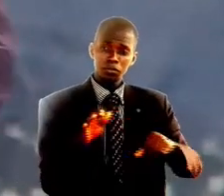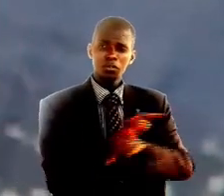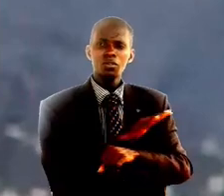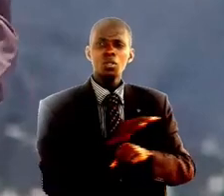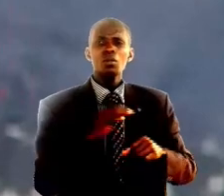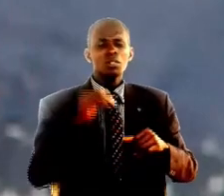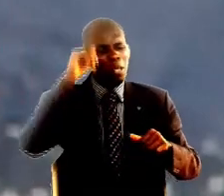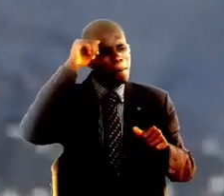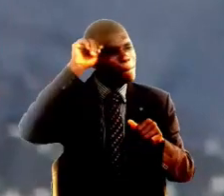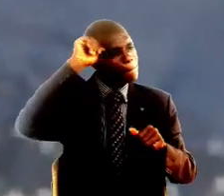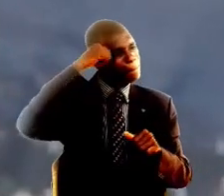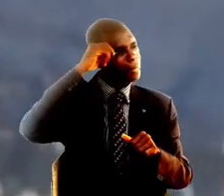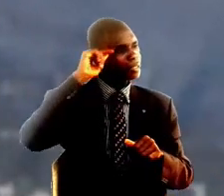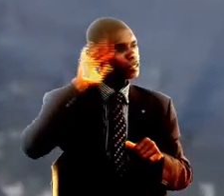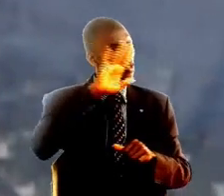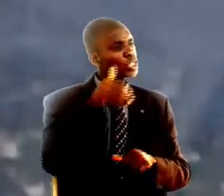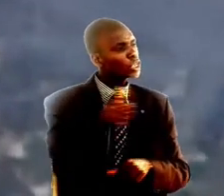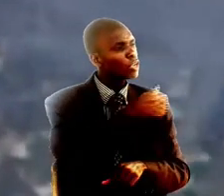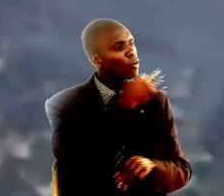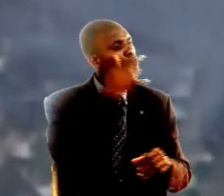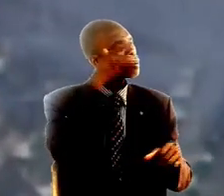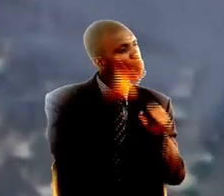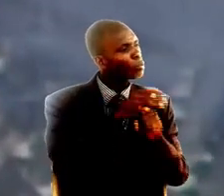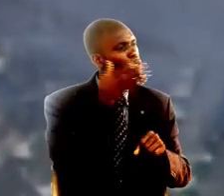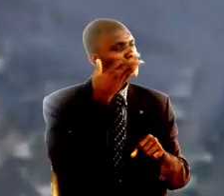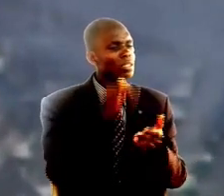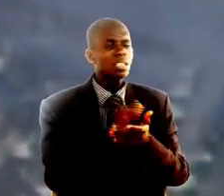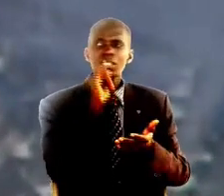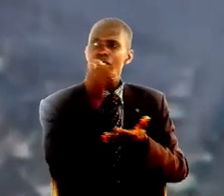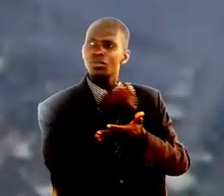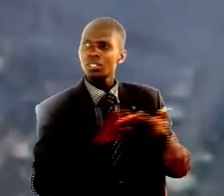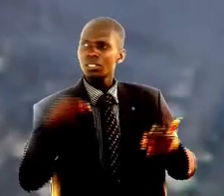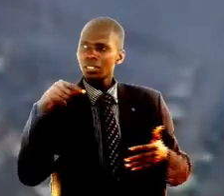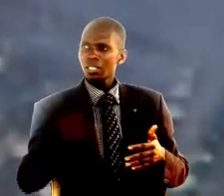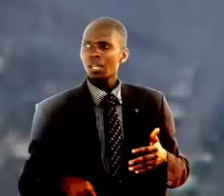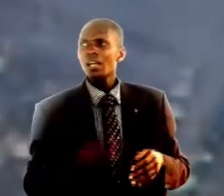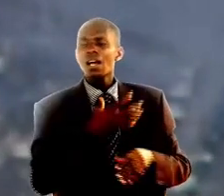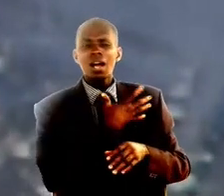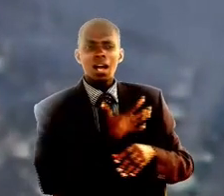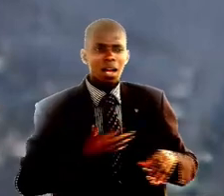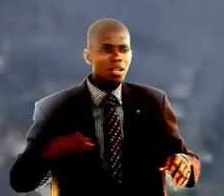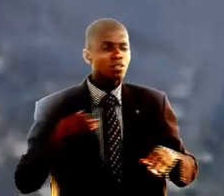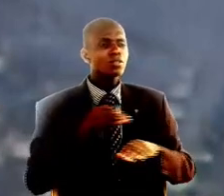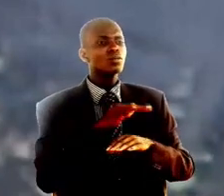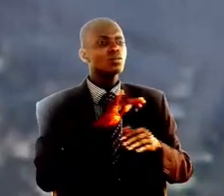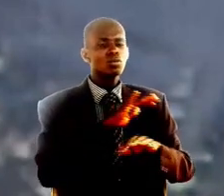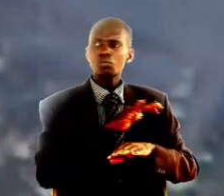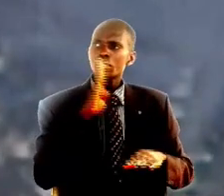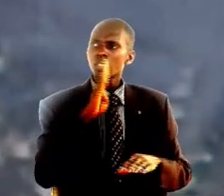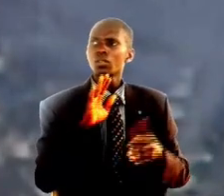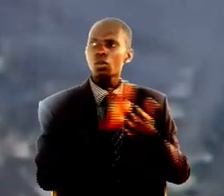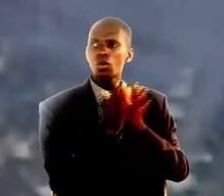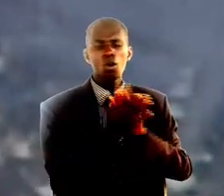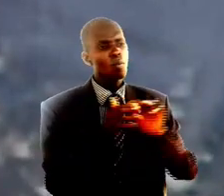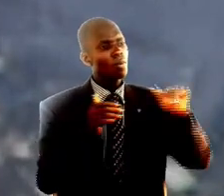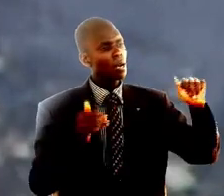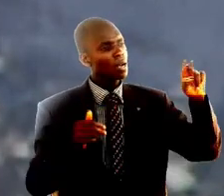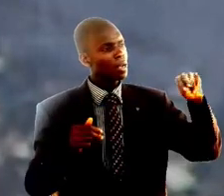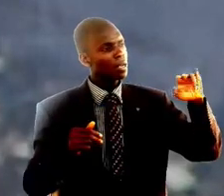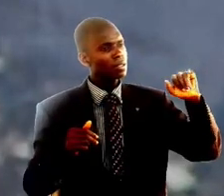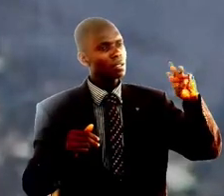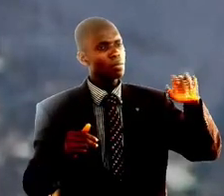promises. Remind yourself of those things you have written down and become animated and